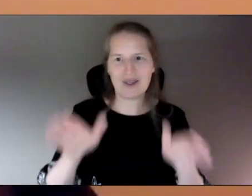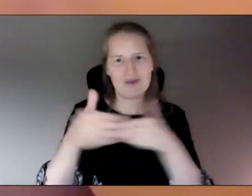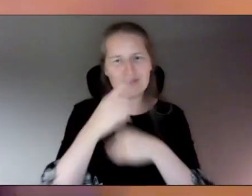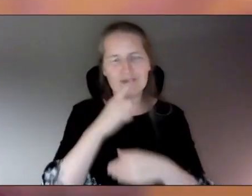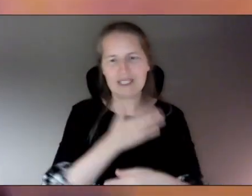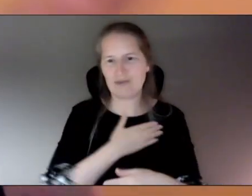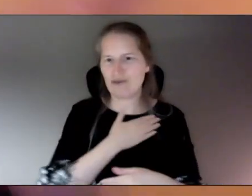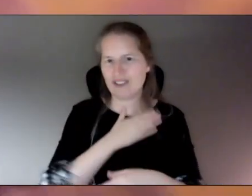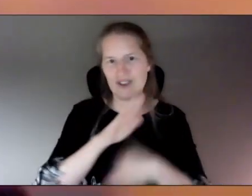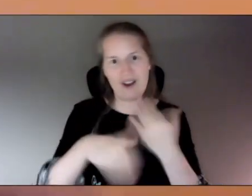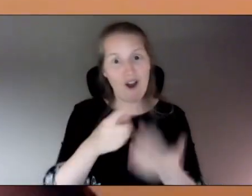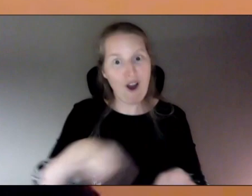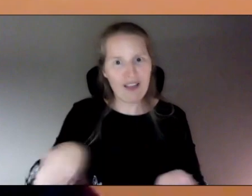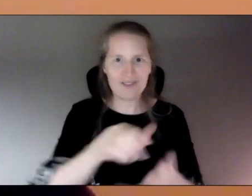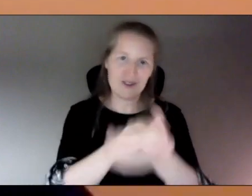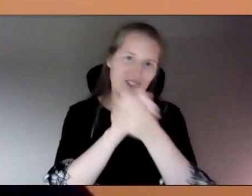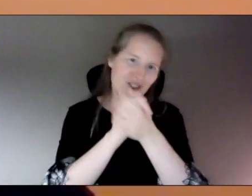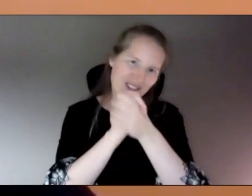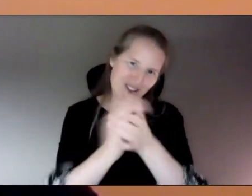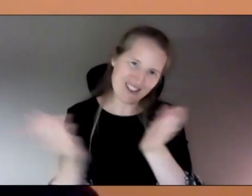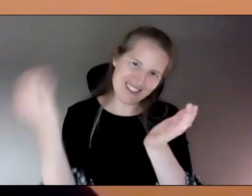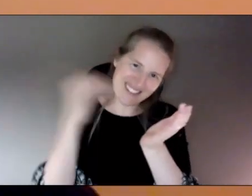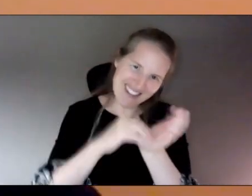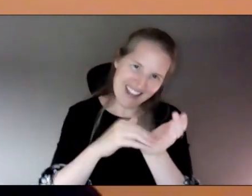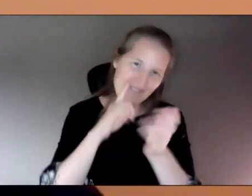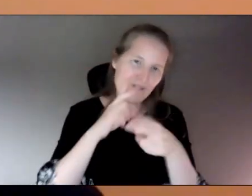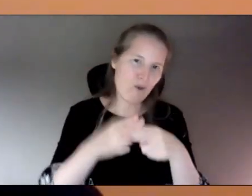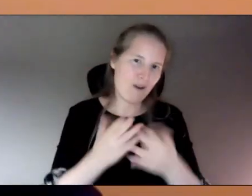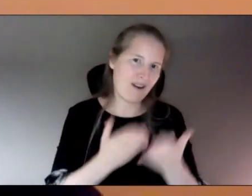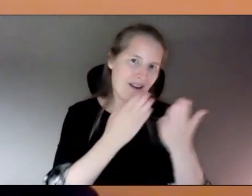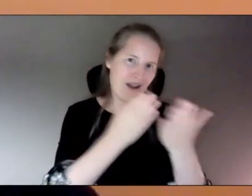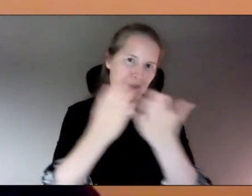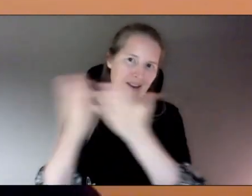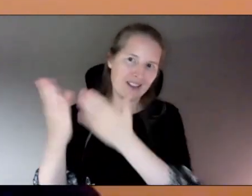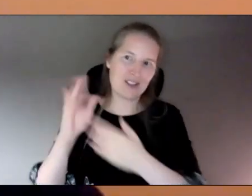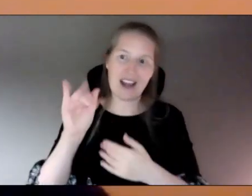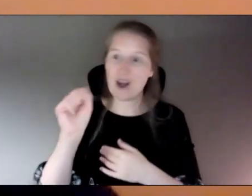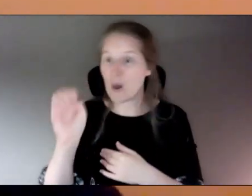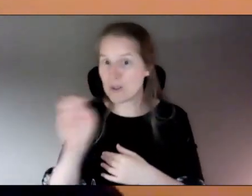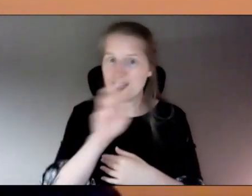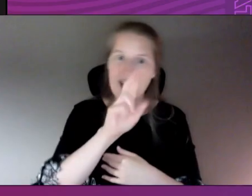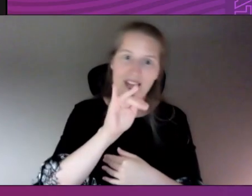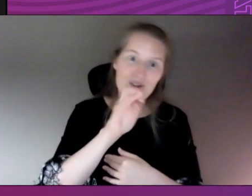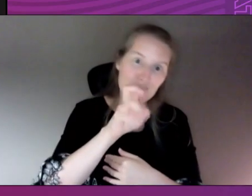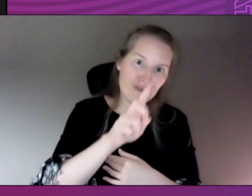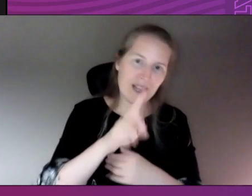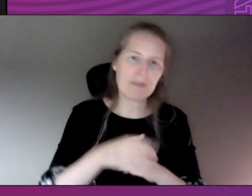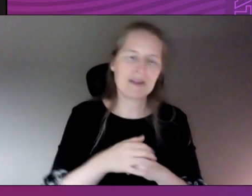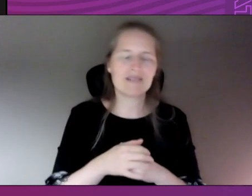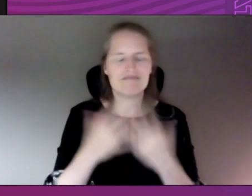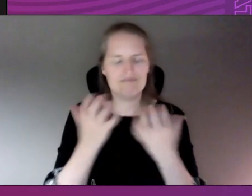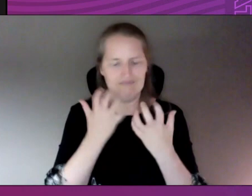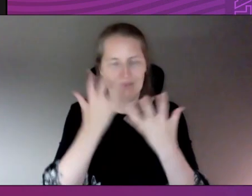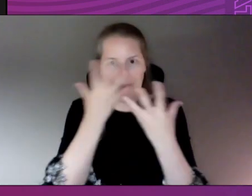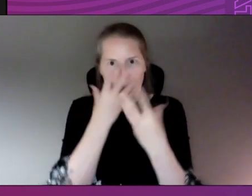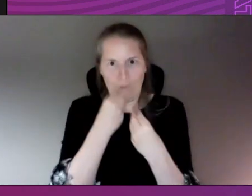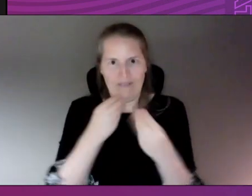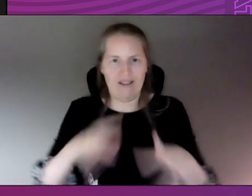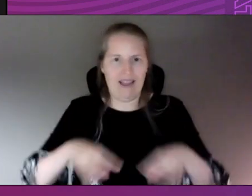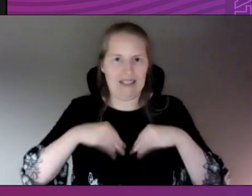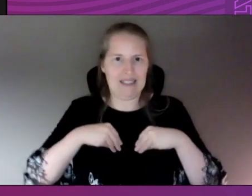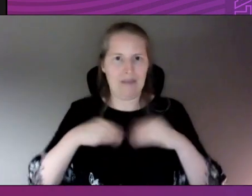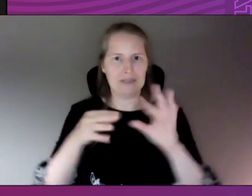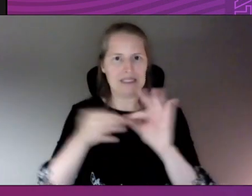much. Congratulations again on your nominations, Jose and Raymond. What beautiful acceptance speeches you gave us. So